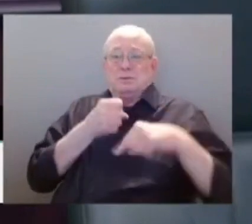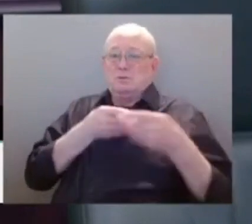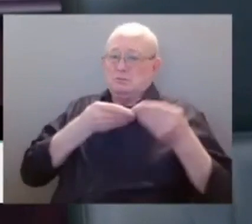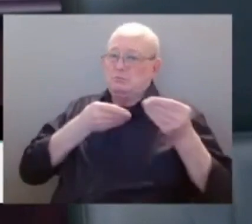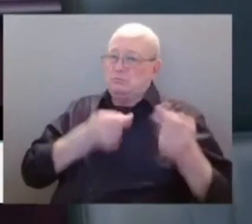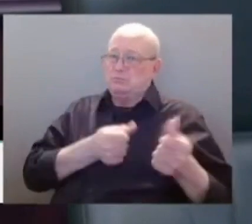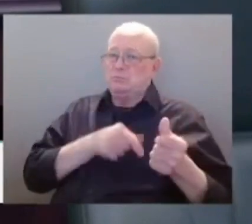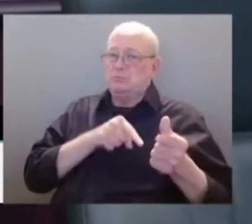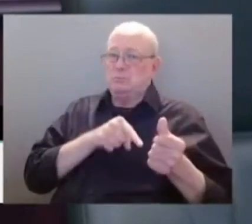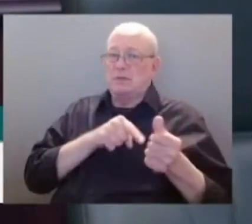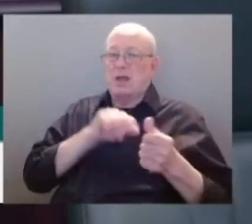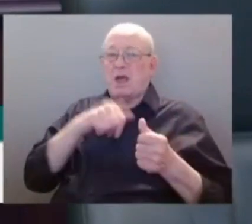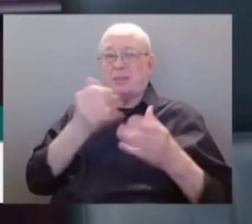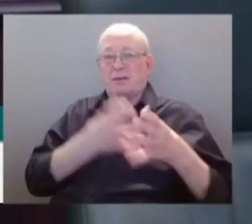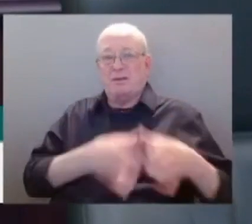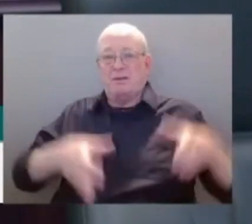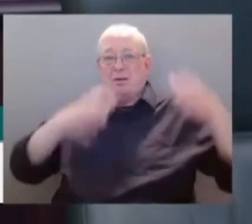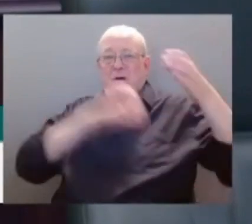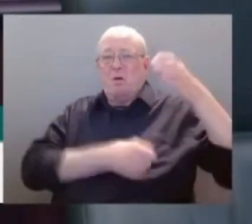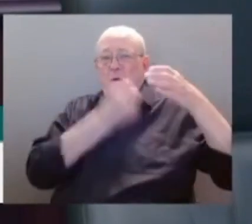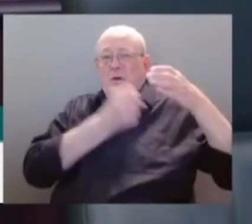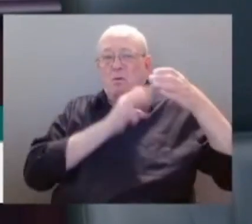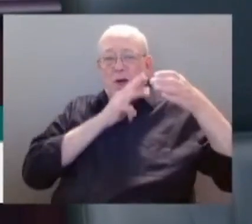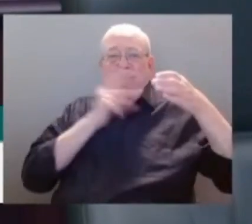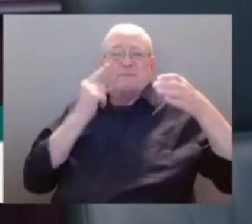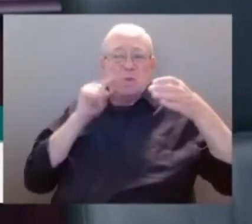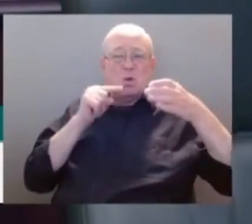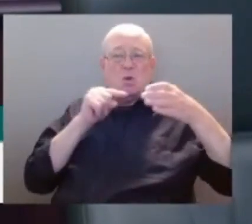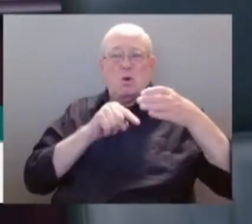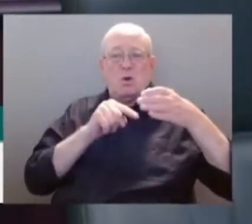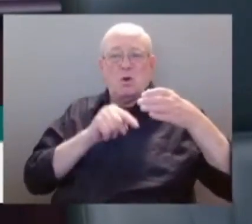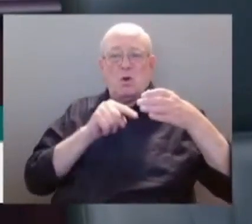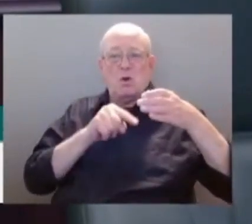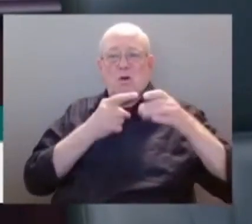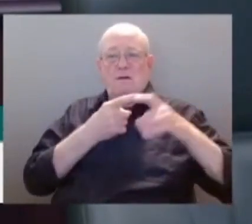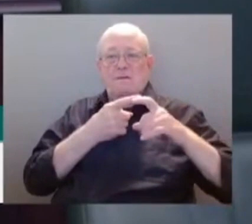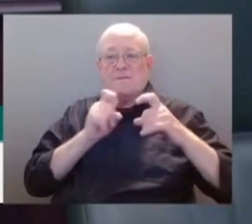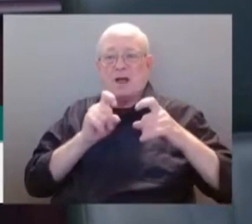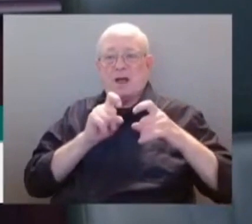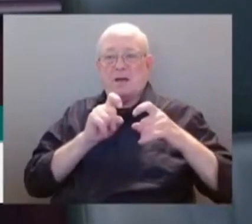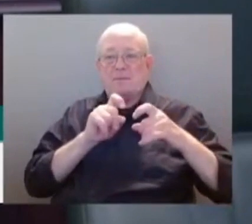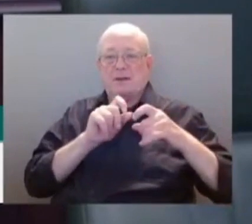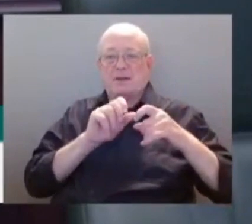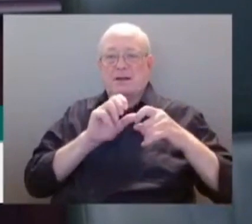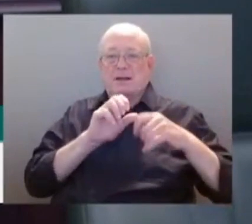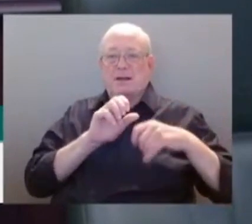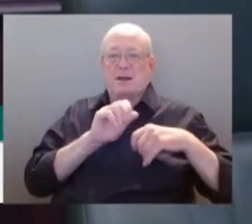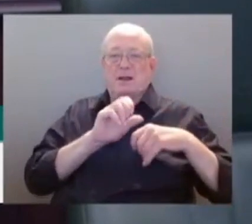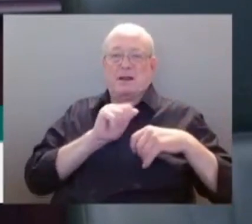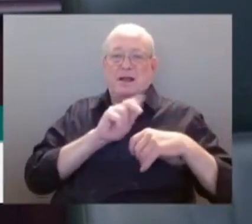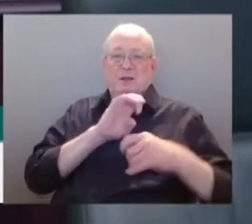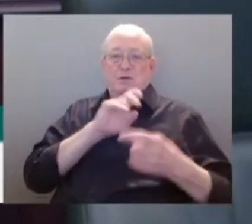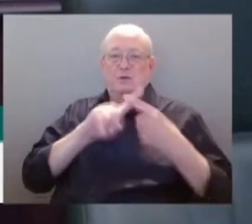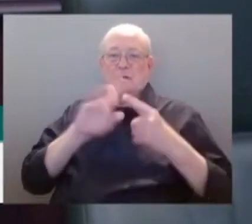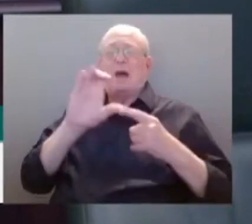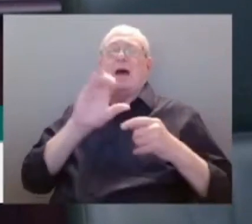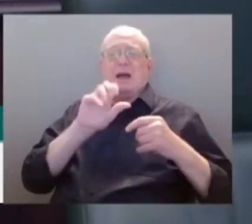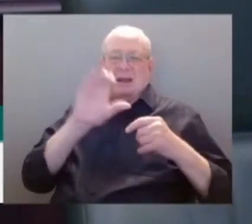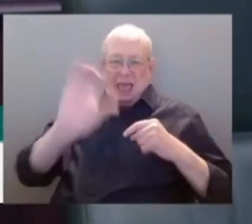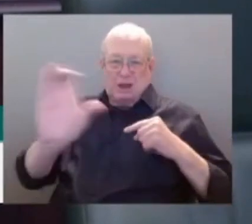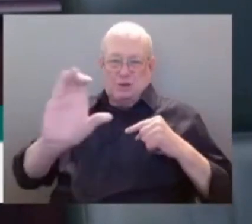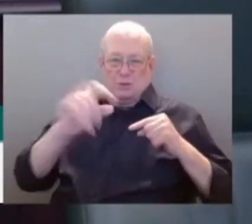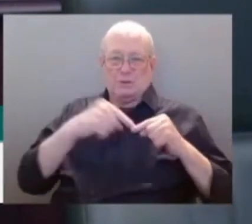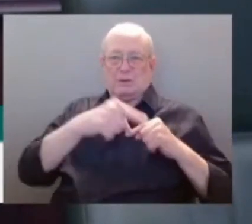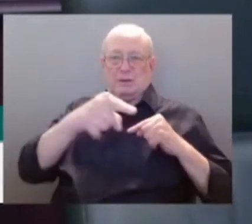from Canmore to Calgary, and yet neither are completed, let alone operational today. Can the Minister explain why both of these projects